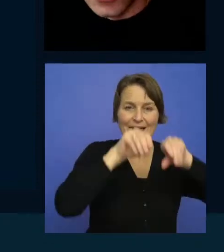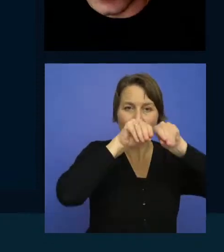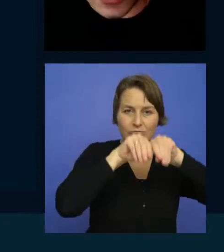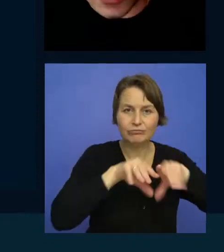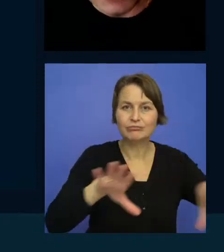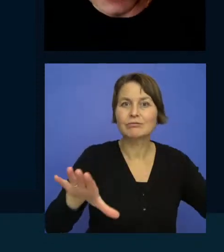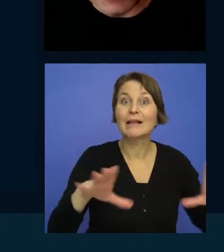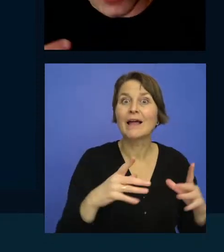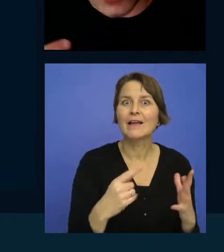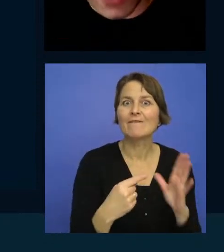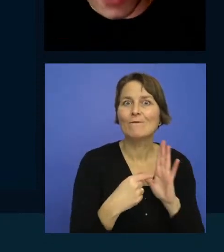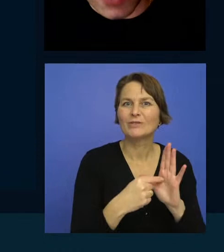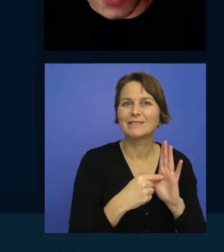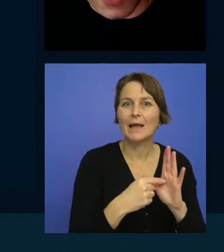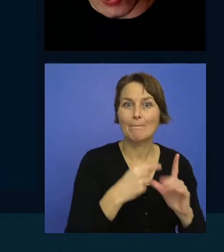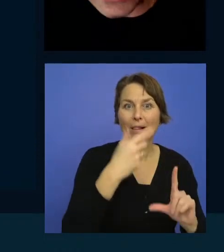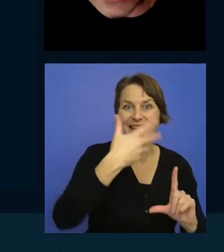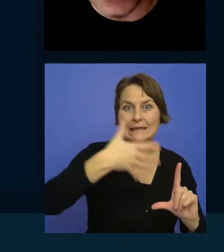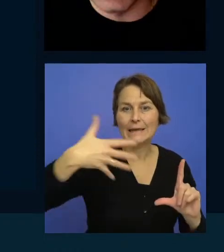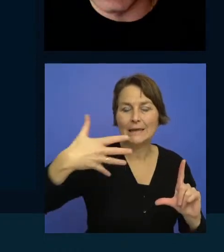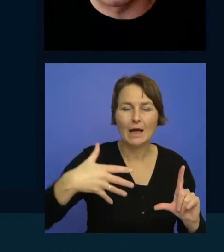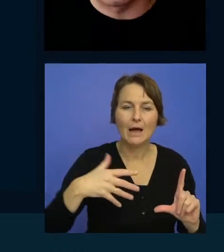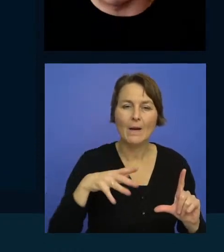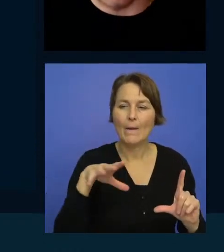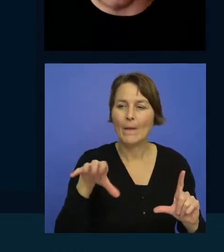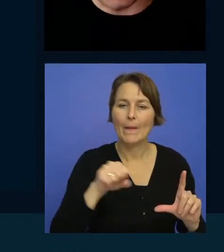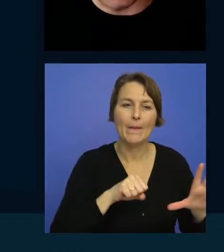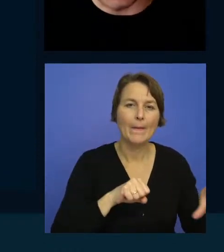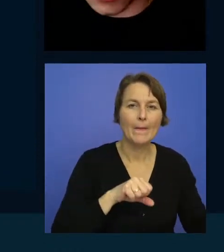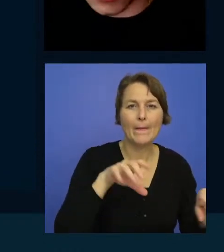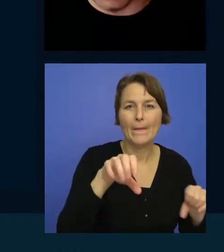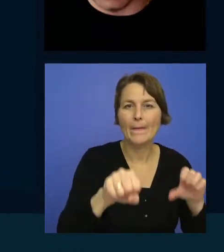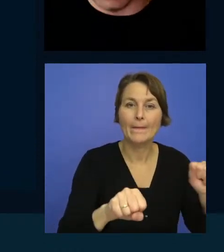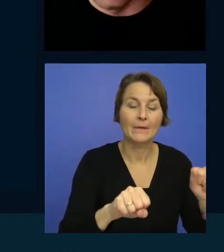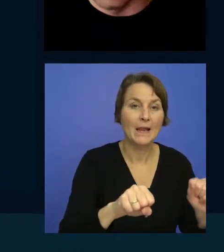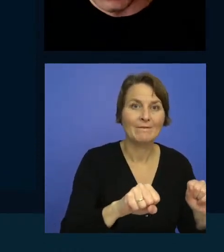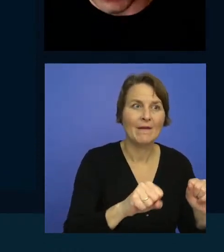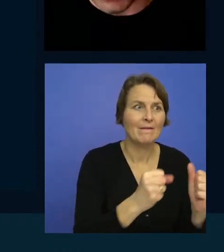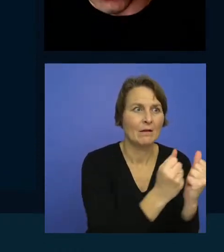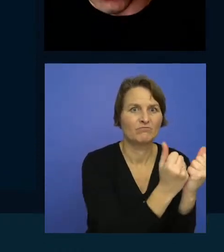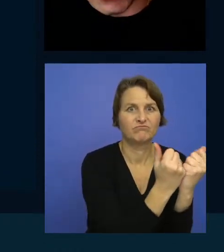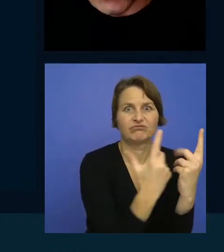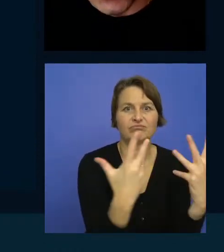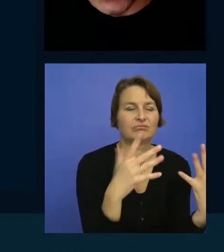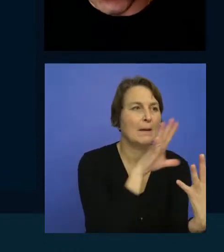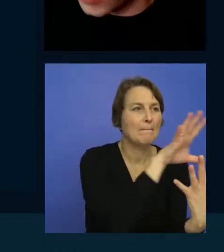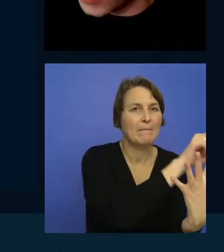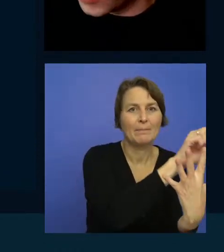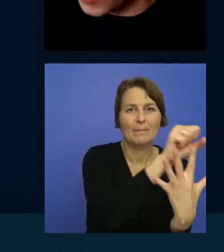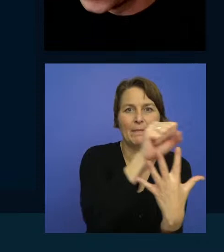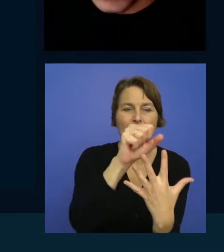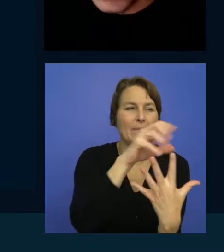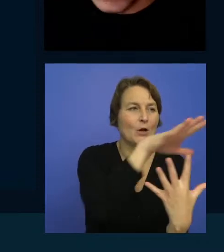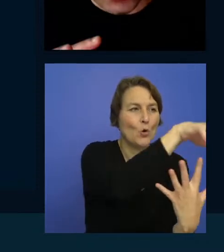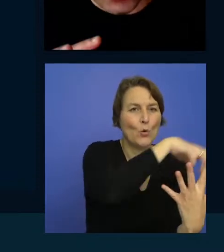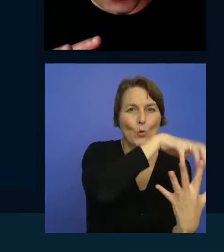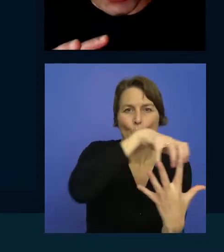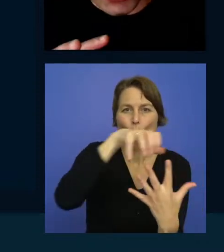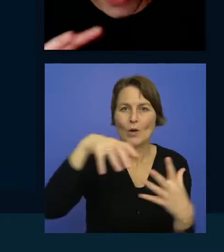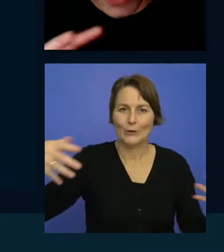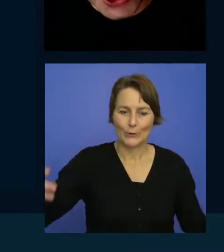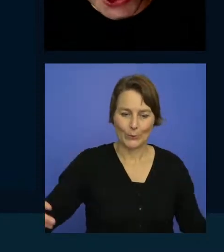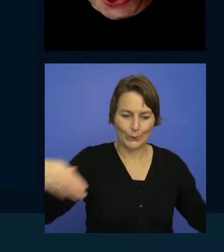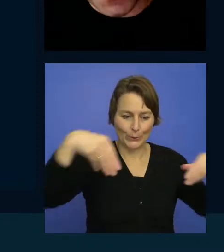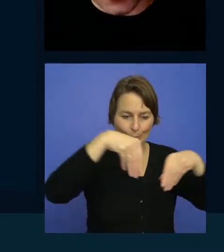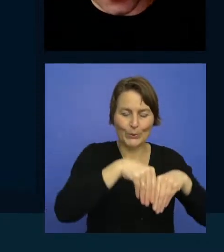to uncover a lot of latent insights from vast repositories of data, where those those relationships,